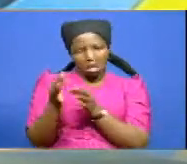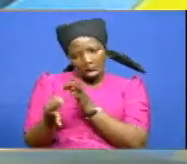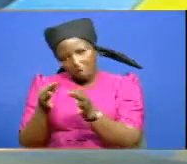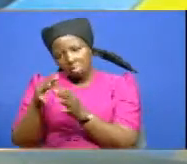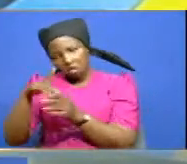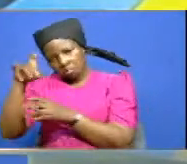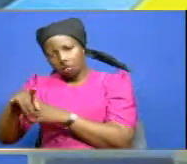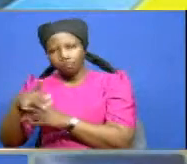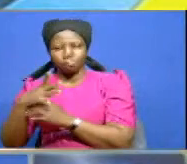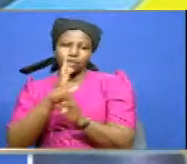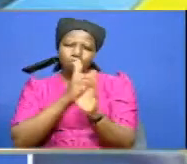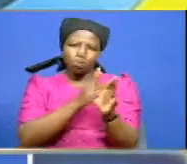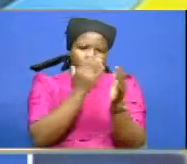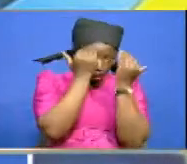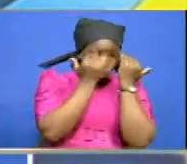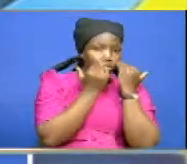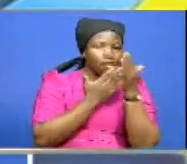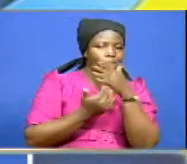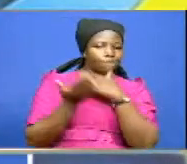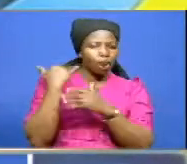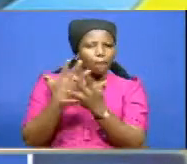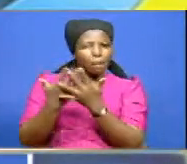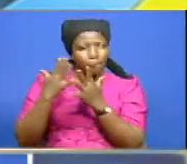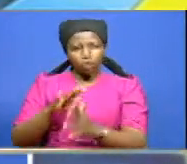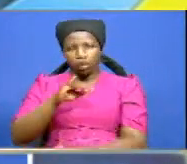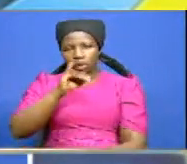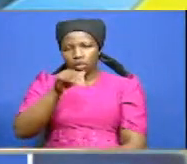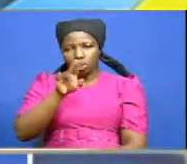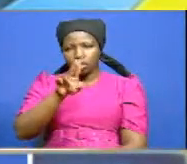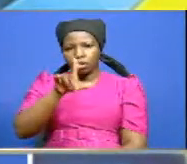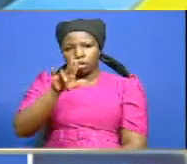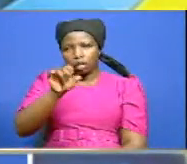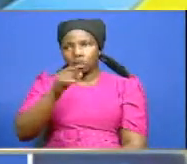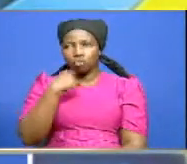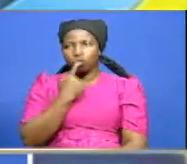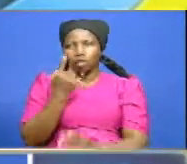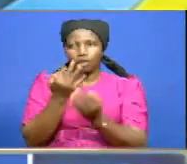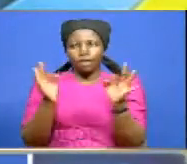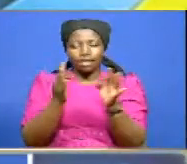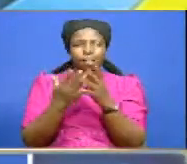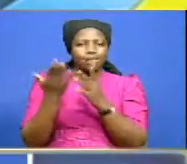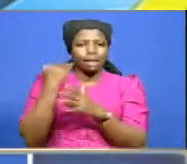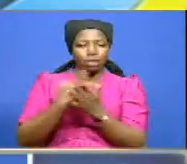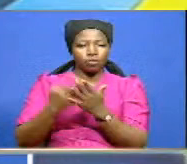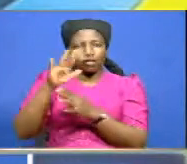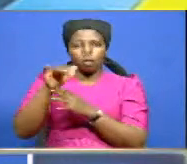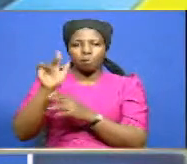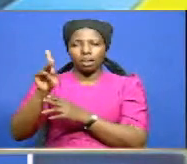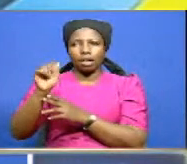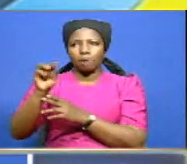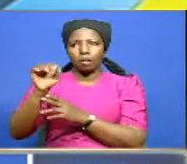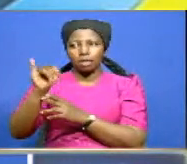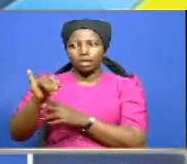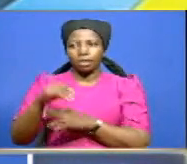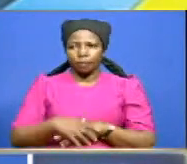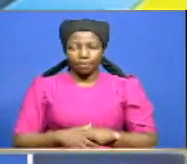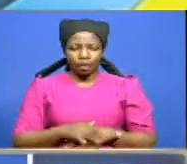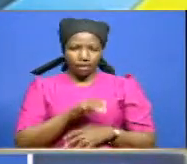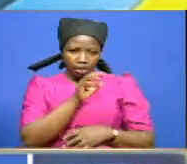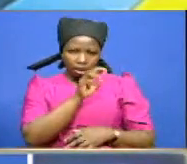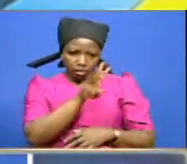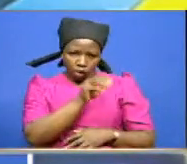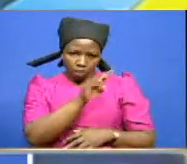charge former prisoner Julius Wambua, who was released last week from the Committee Maximum Security Prison. Wambua spent close